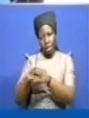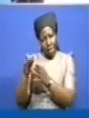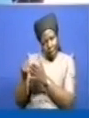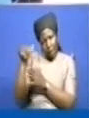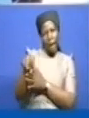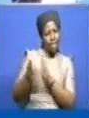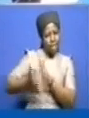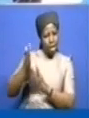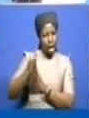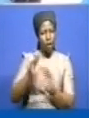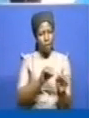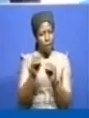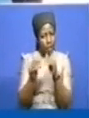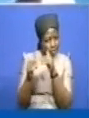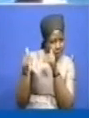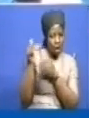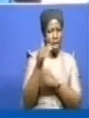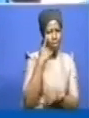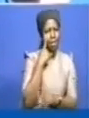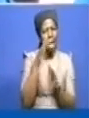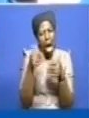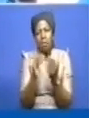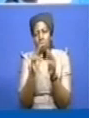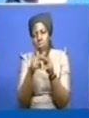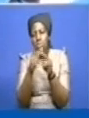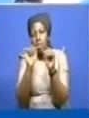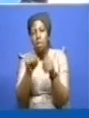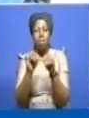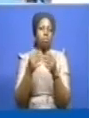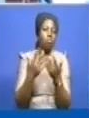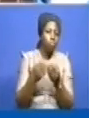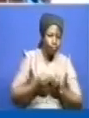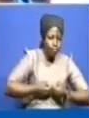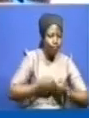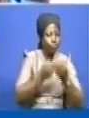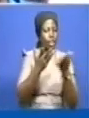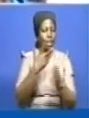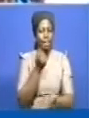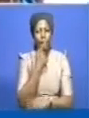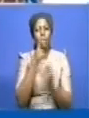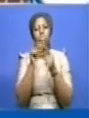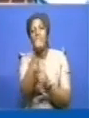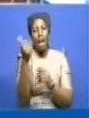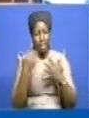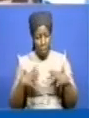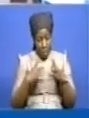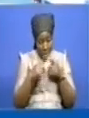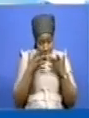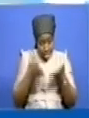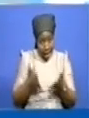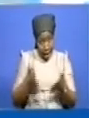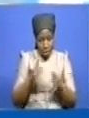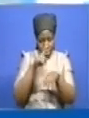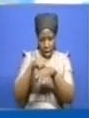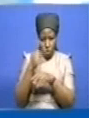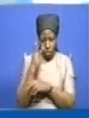and going forward to see how soon we can go into the rest of the population. But at the extreme side, if you look at the